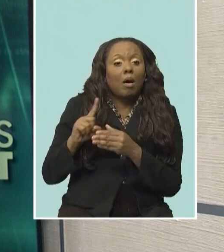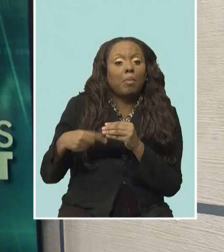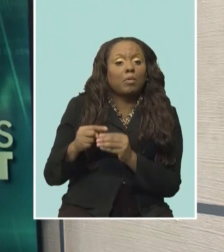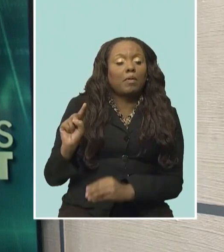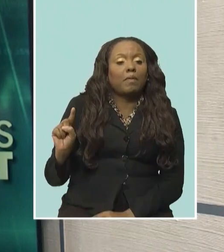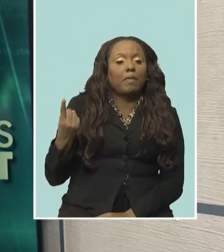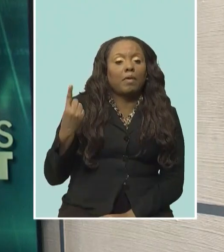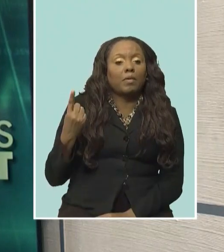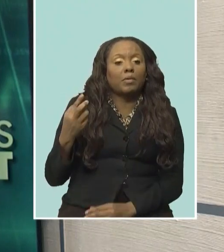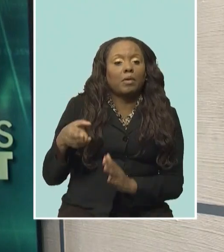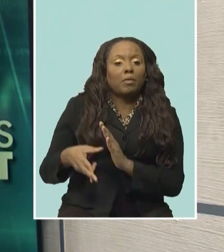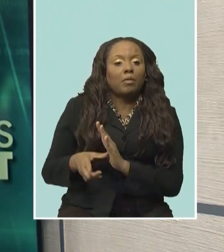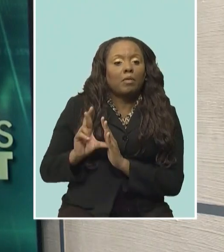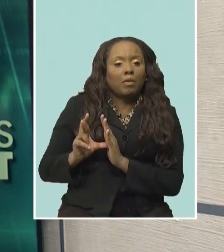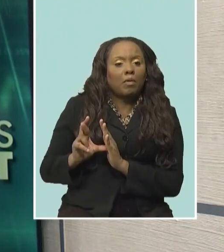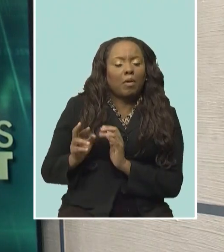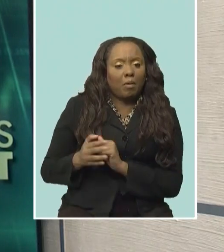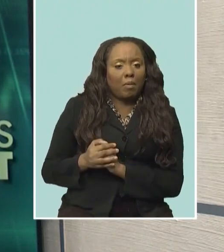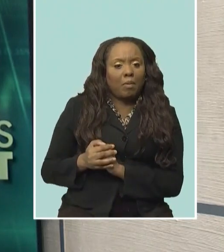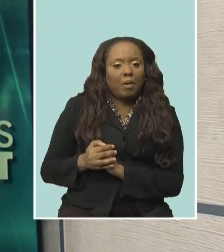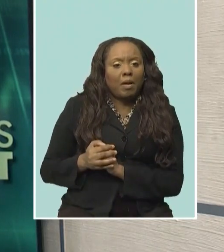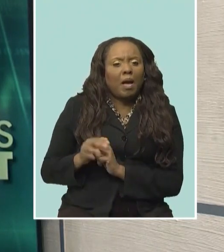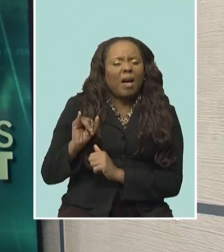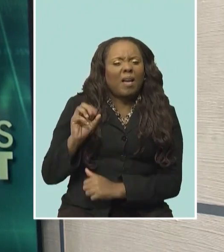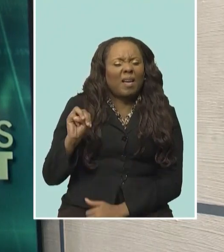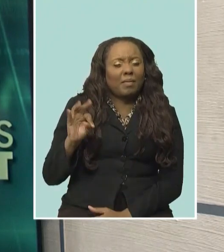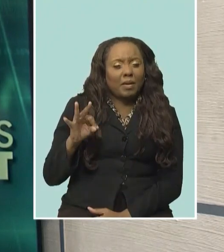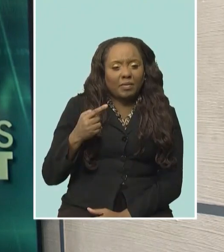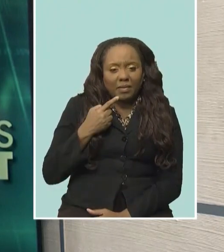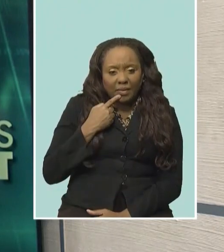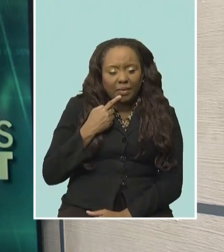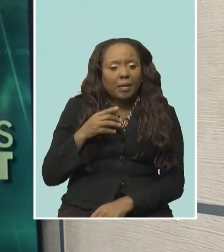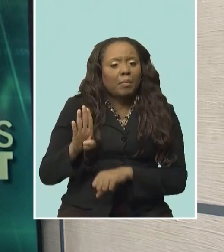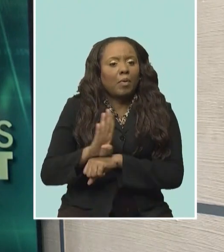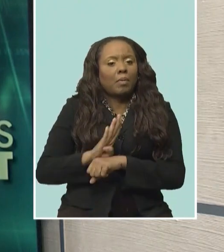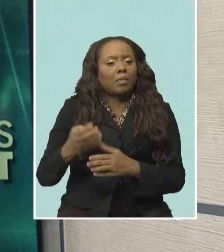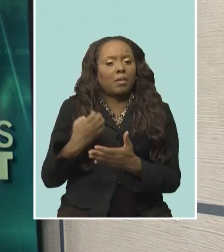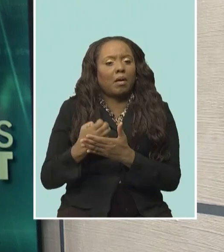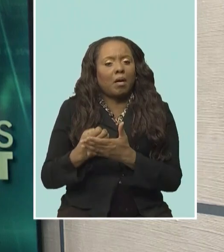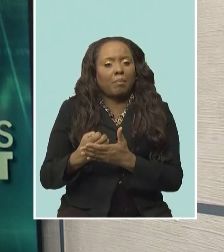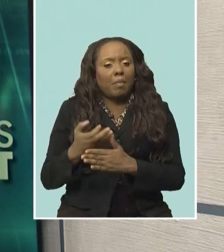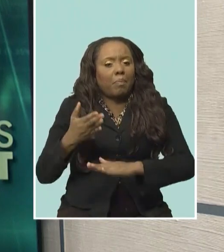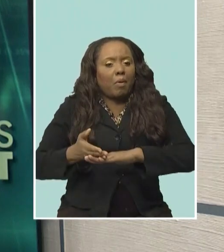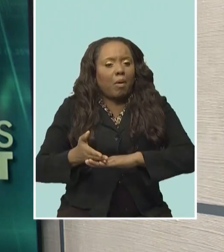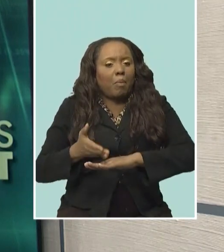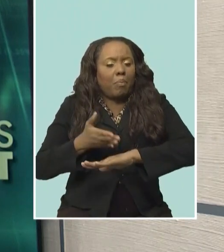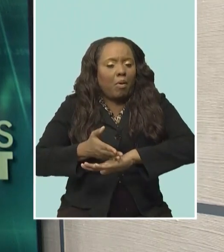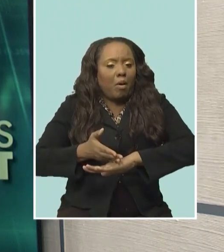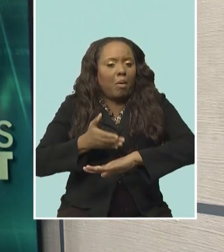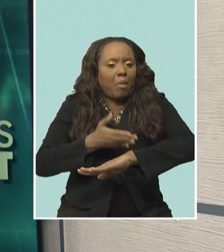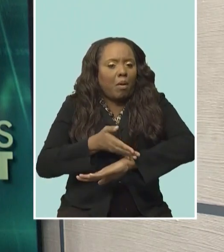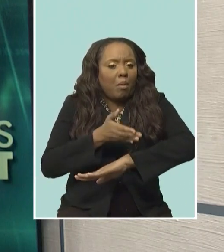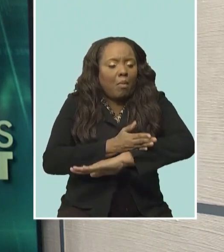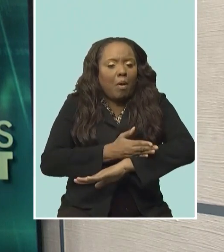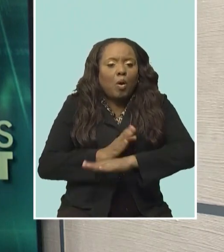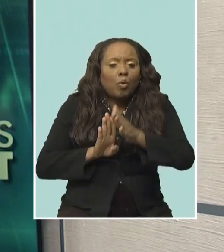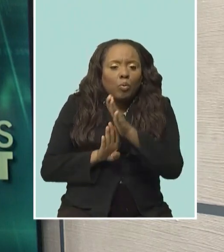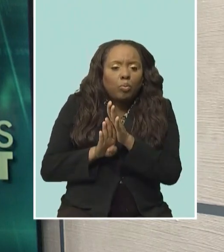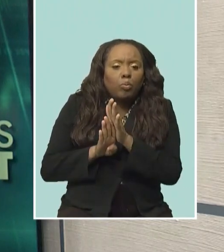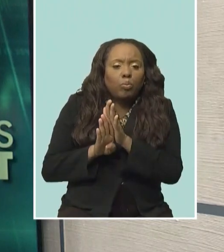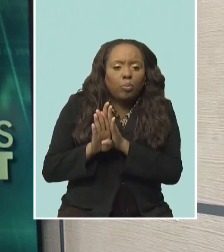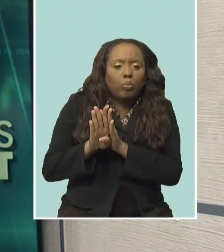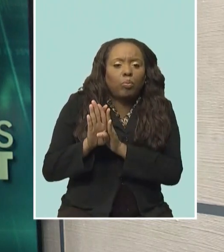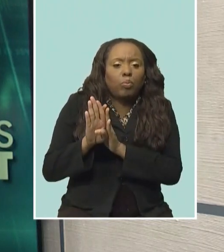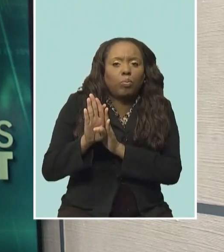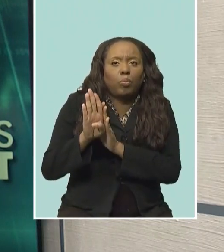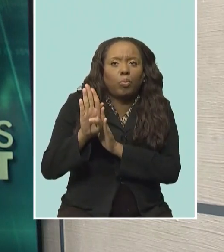arrangements. In a statement, the IMF said the local economy had recovered with 8 consecutive quarters of growth and continues